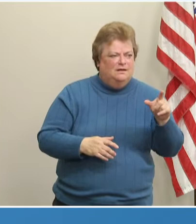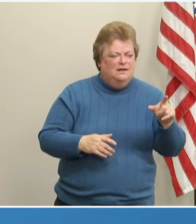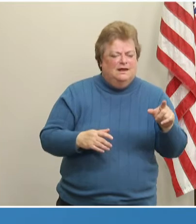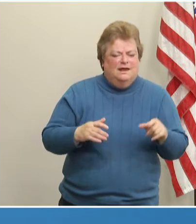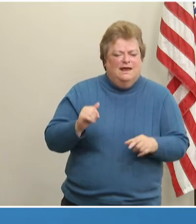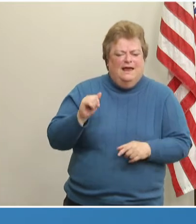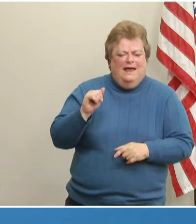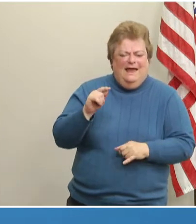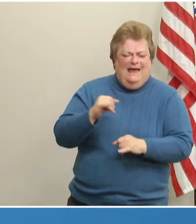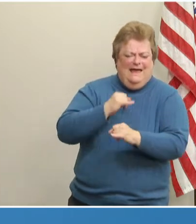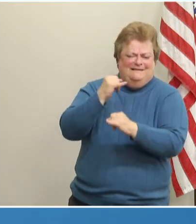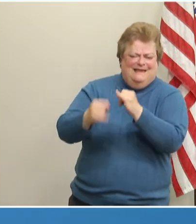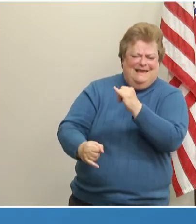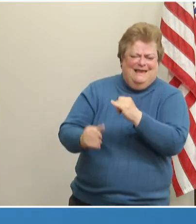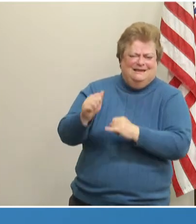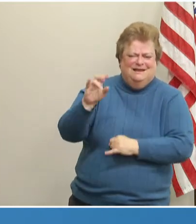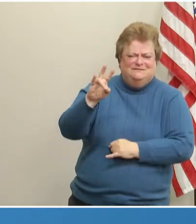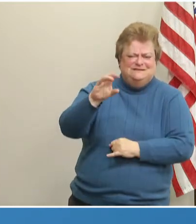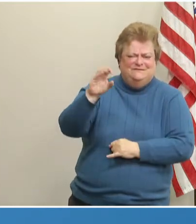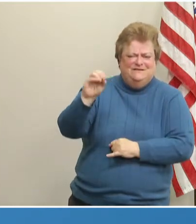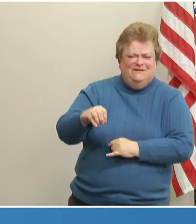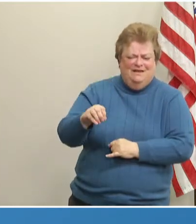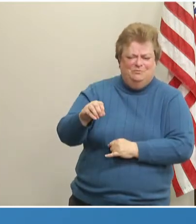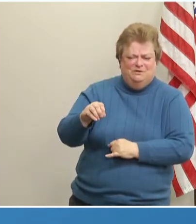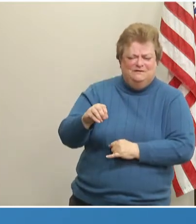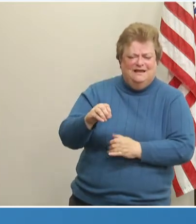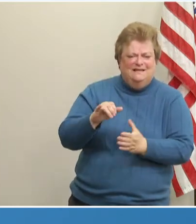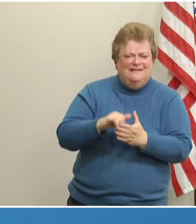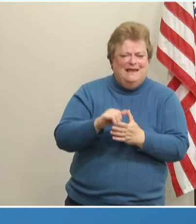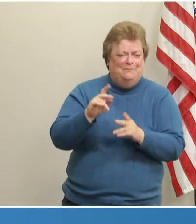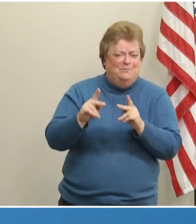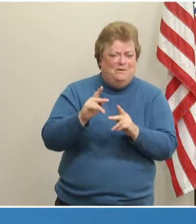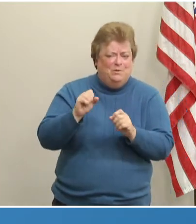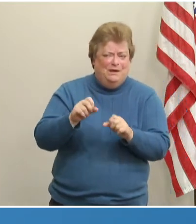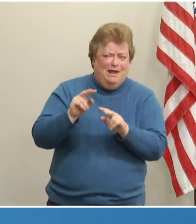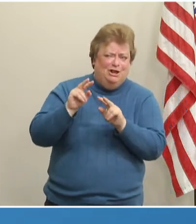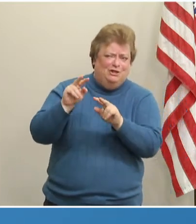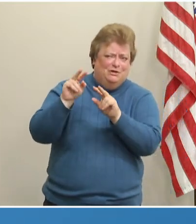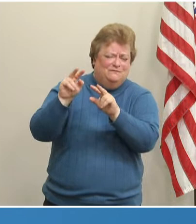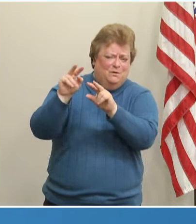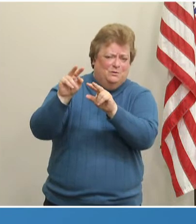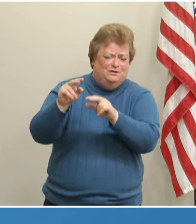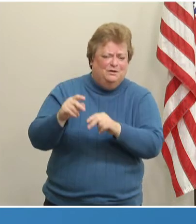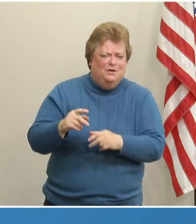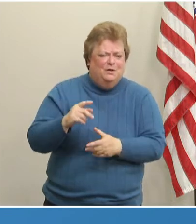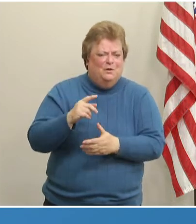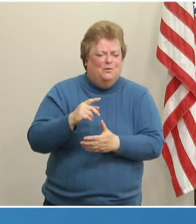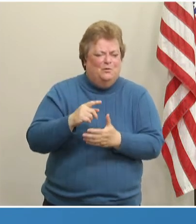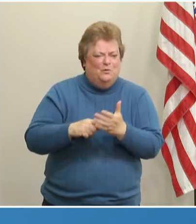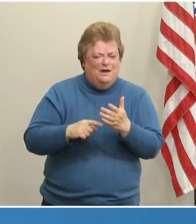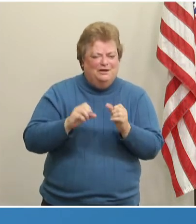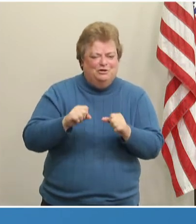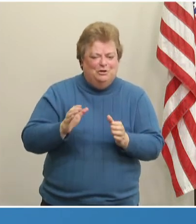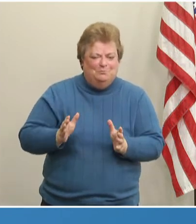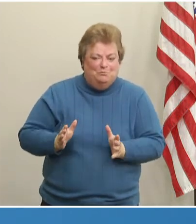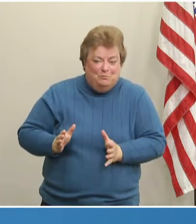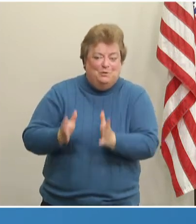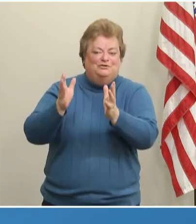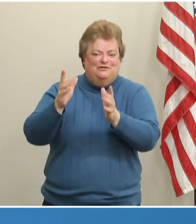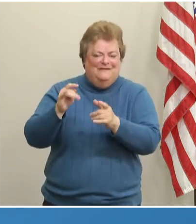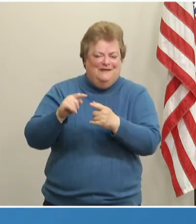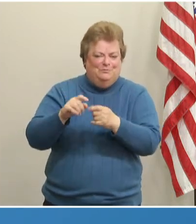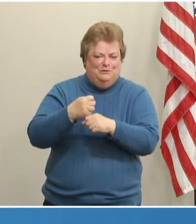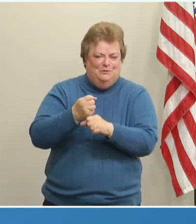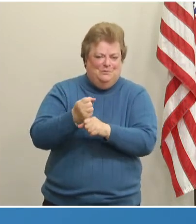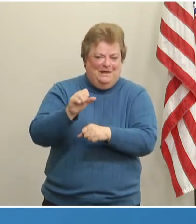at the end of that 75% that people should really be looking forward to? What's that thing to push them to make that appointment?